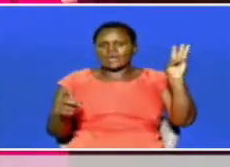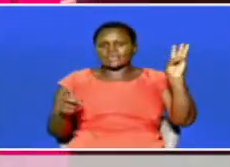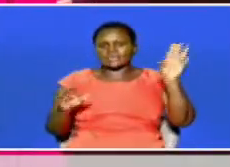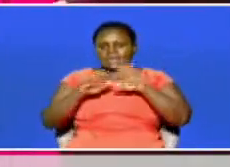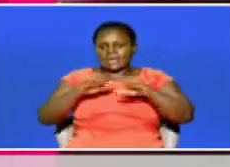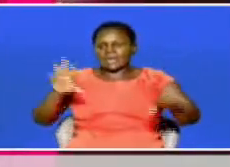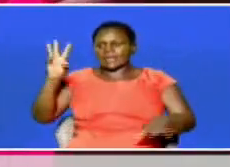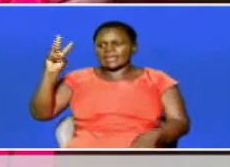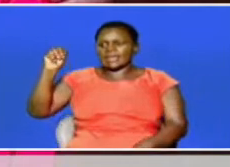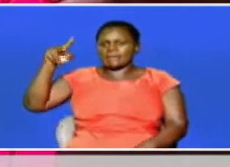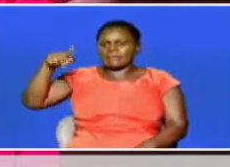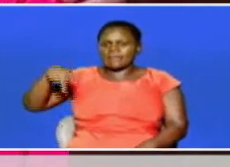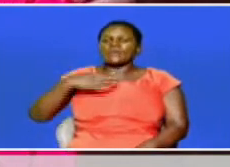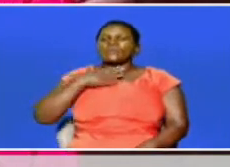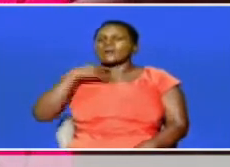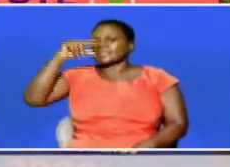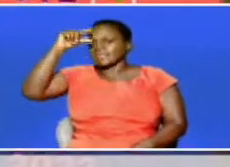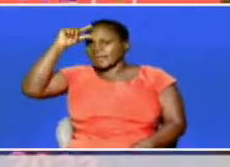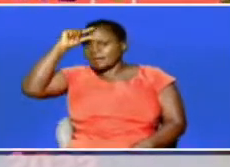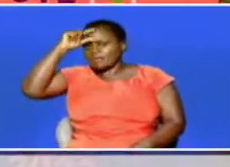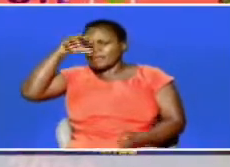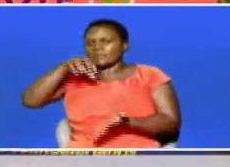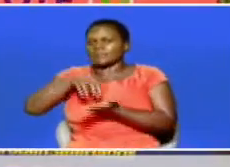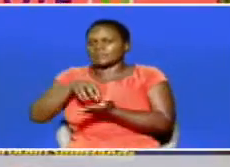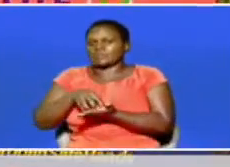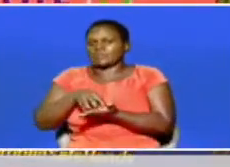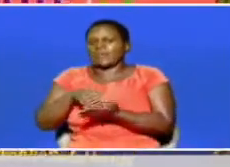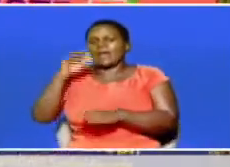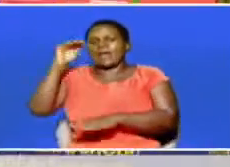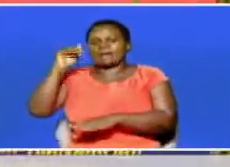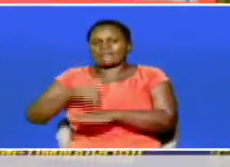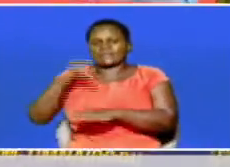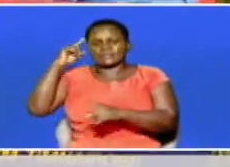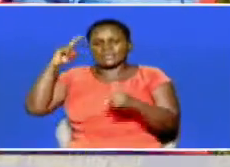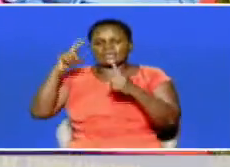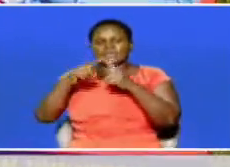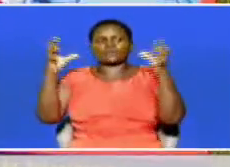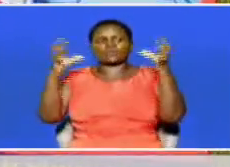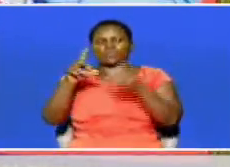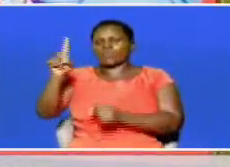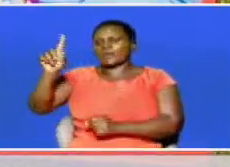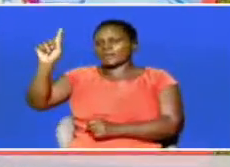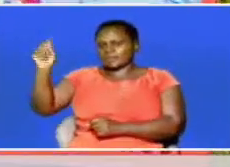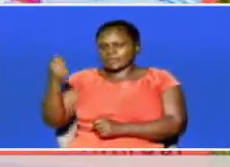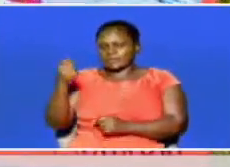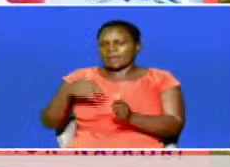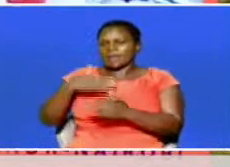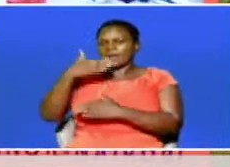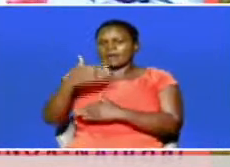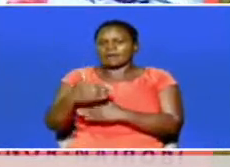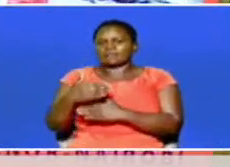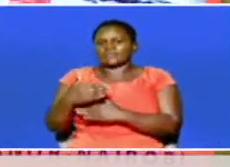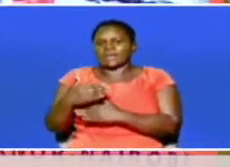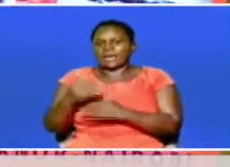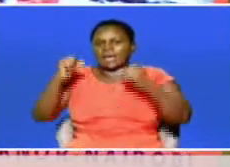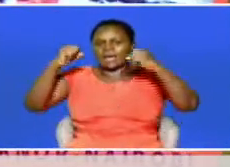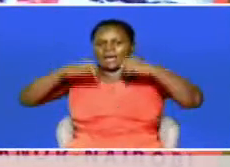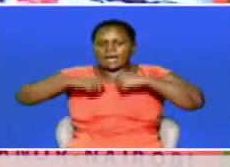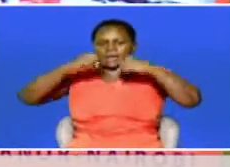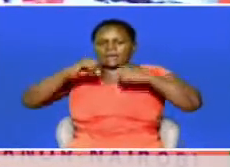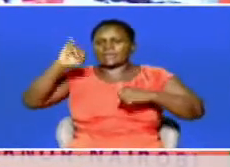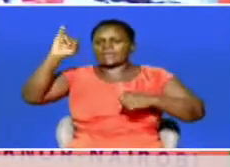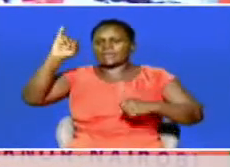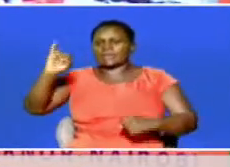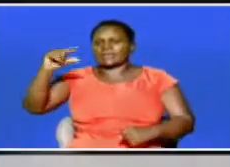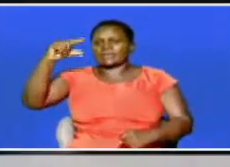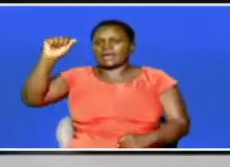Tim Wanyonyi was eyeing the governor's seat is among the casualties in Azimio la Umoja One Kenya after a deal was brokered for Polycarp